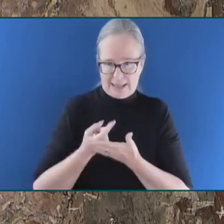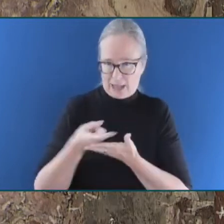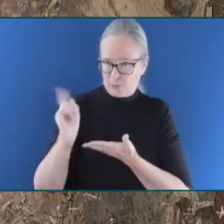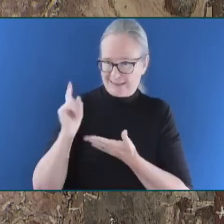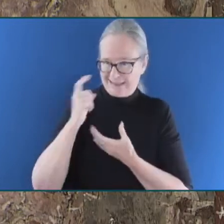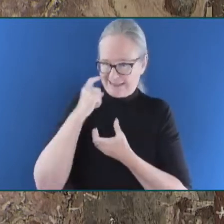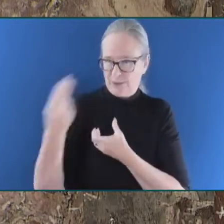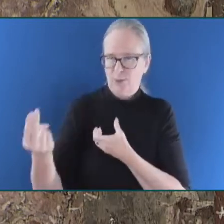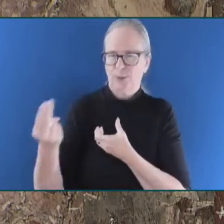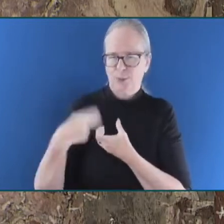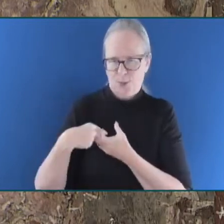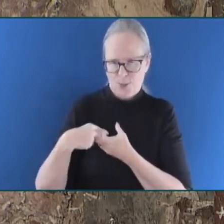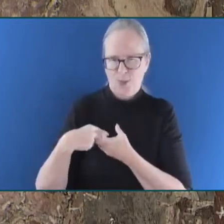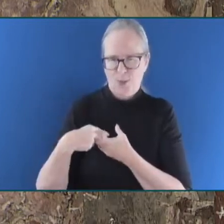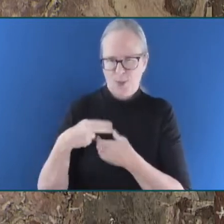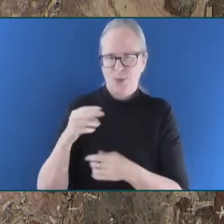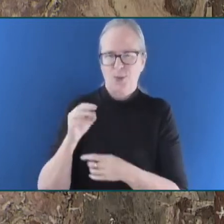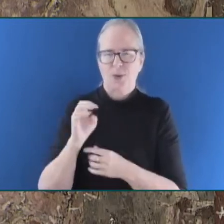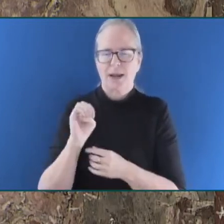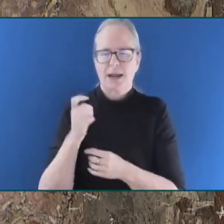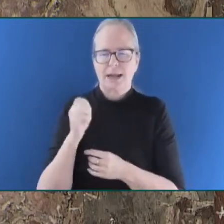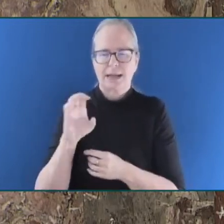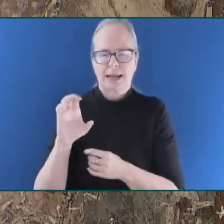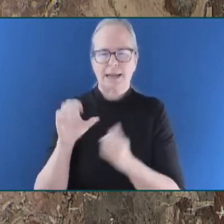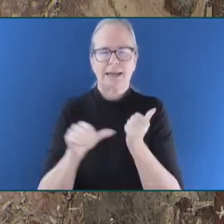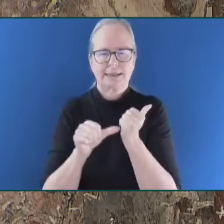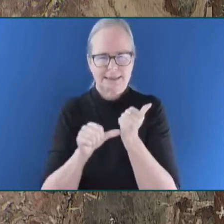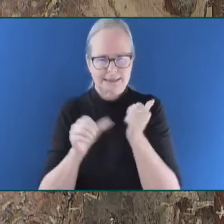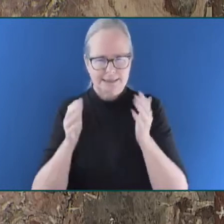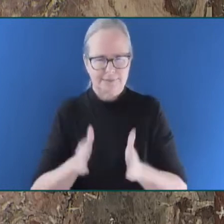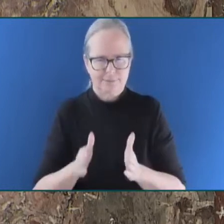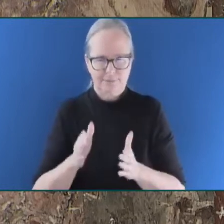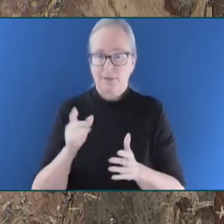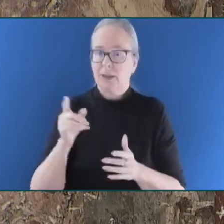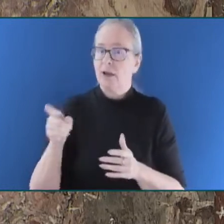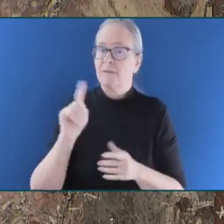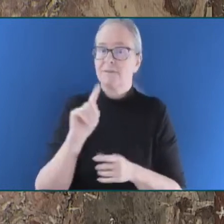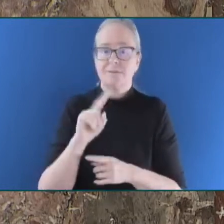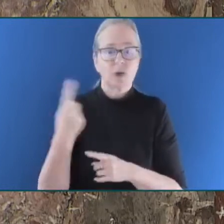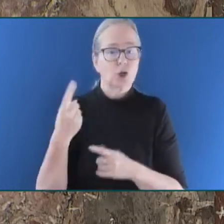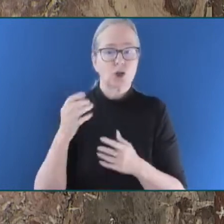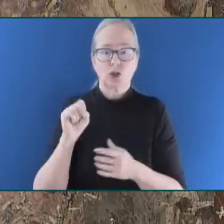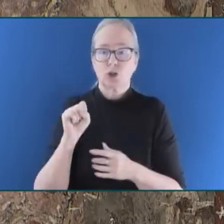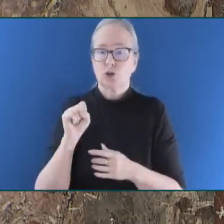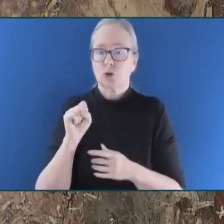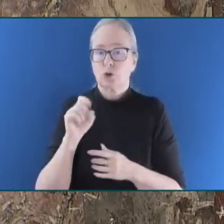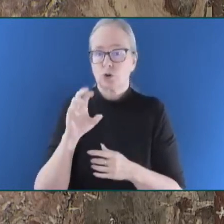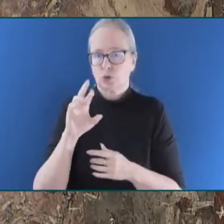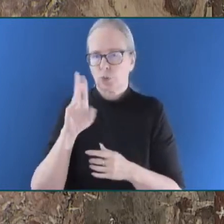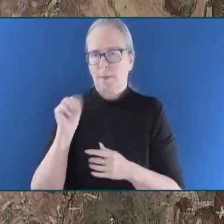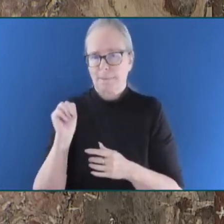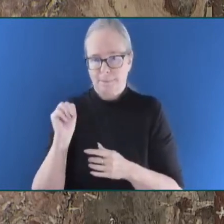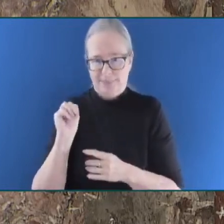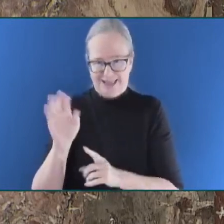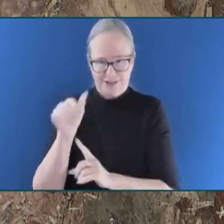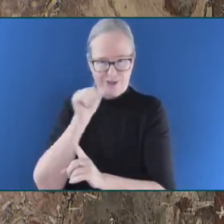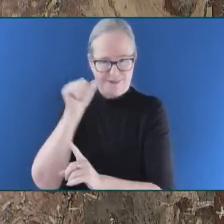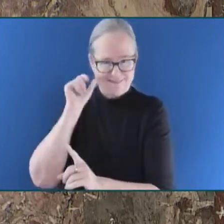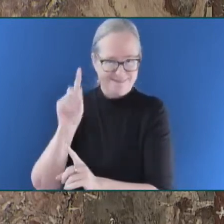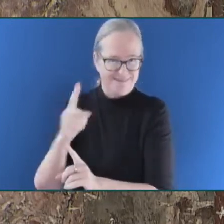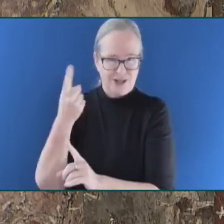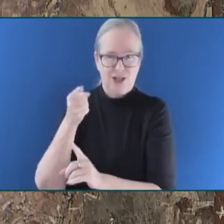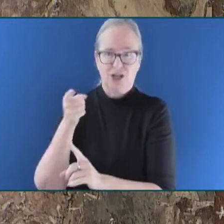and experienced her first scrum yesterday, having my back. Will the House make them all very, very welcome? Thank you very much.